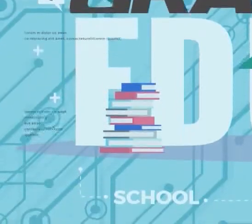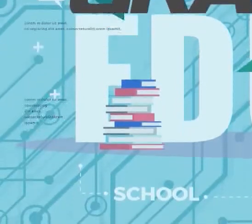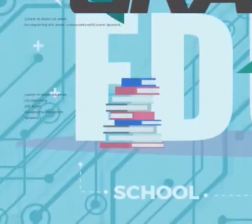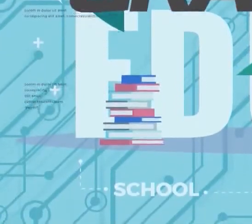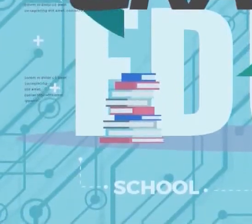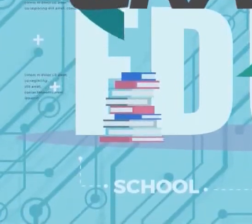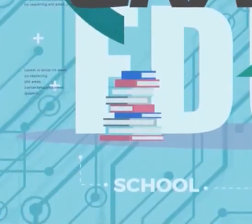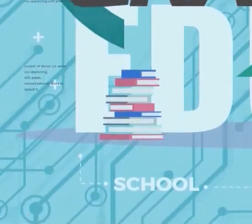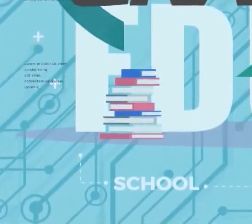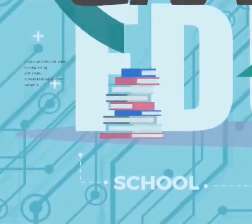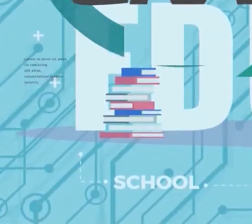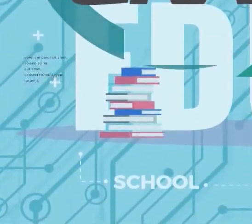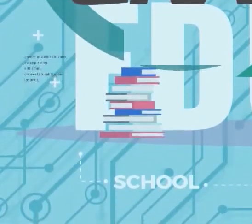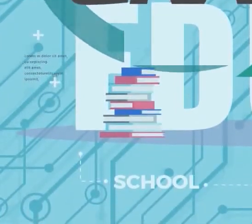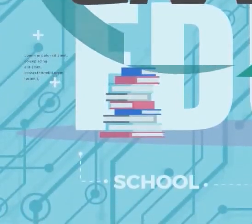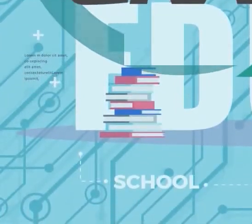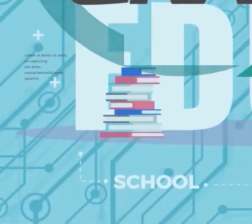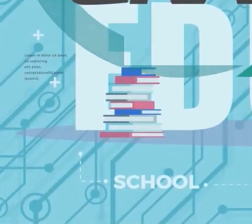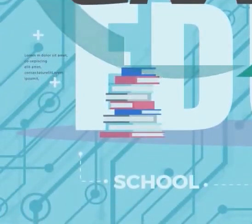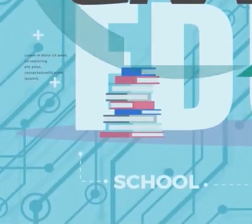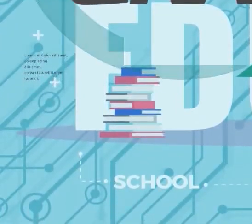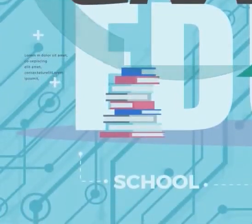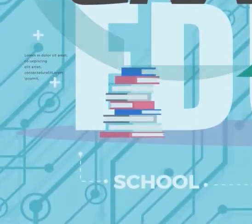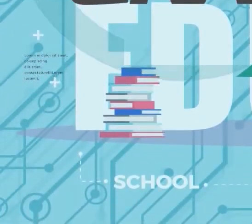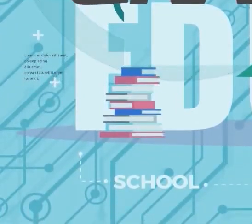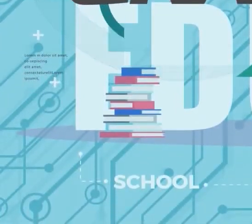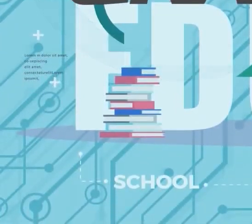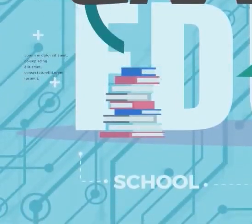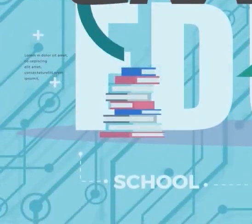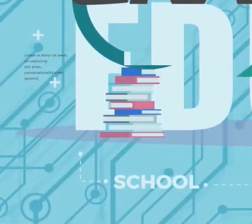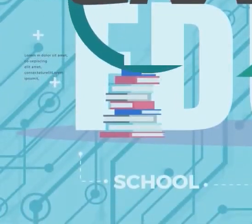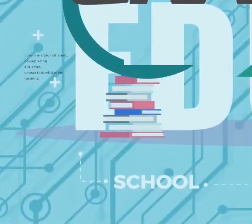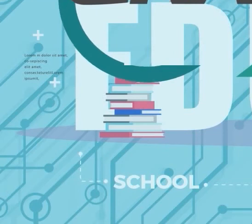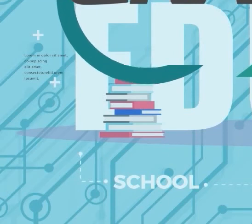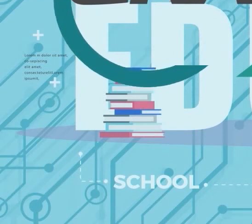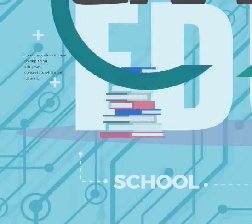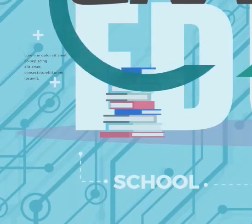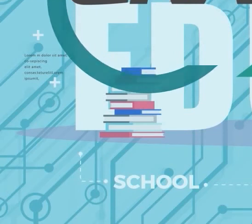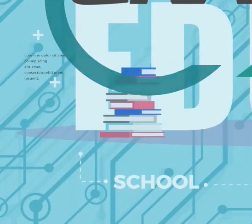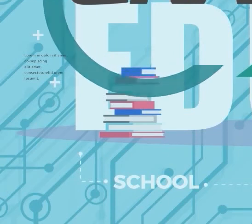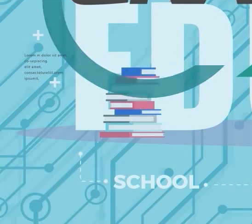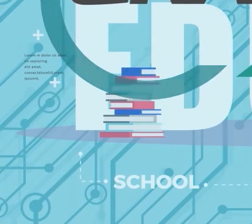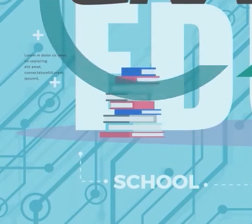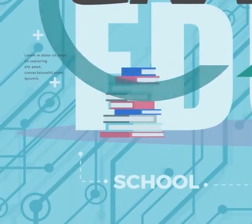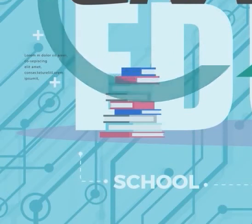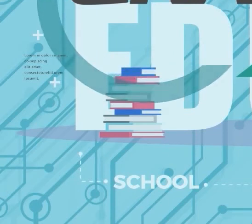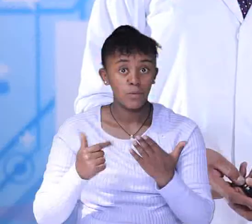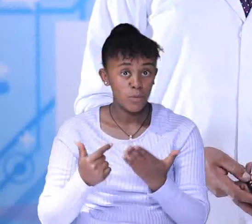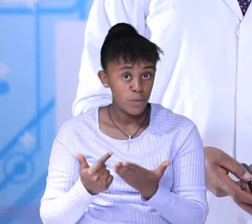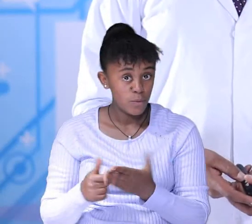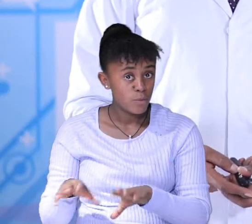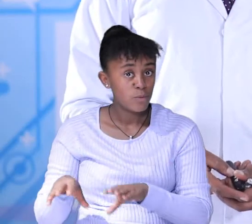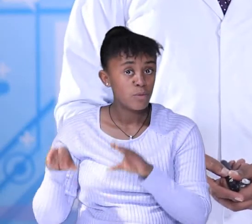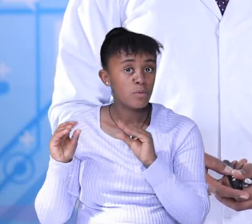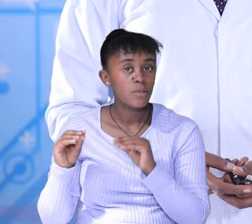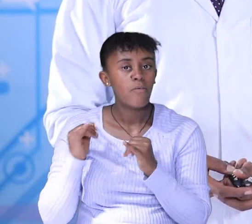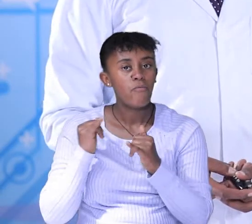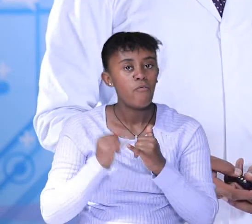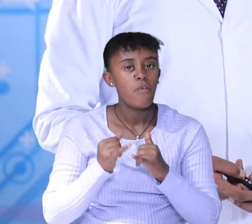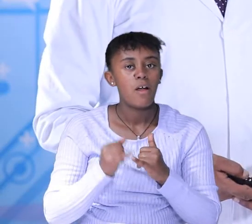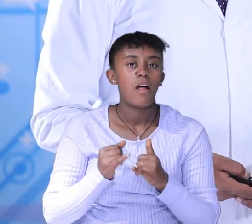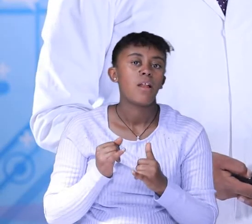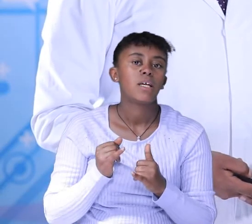thumb points upward and your forefingers points in this direction. So it's moving like this, in this